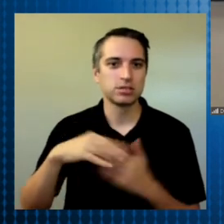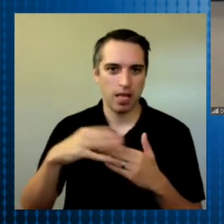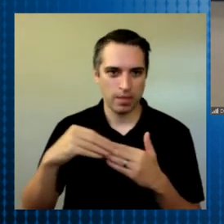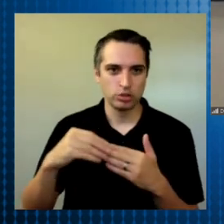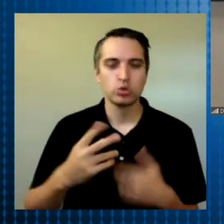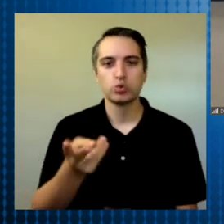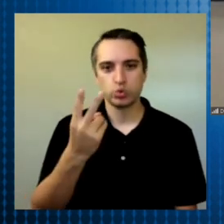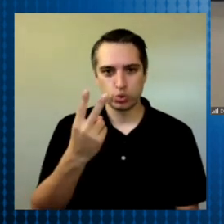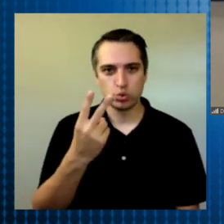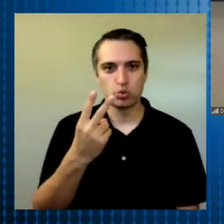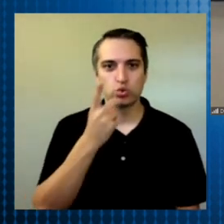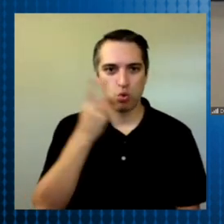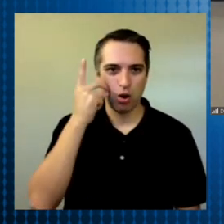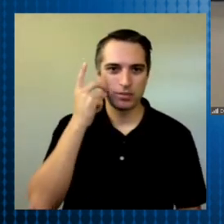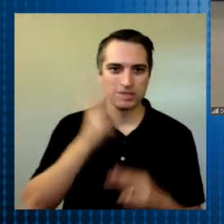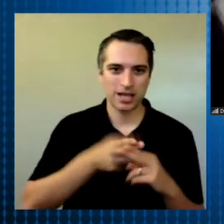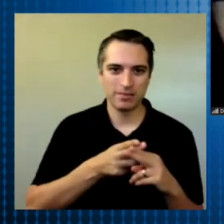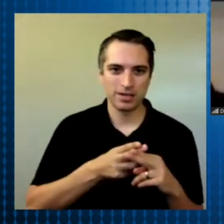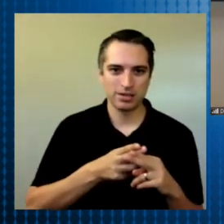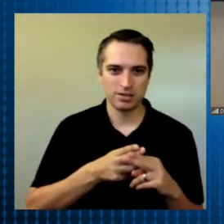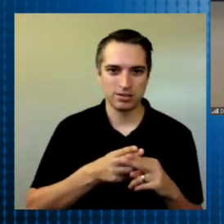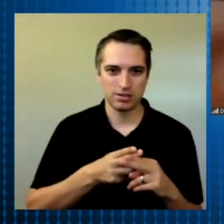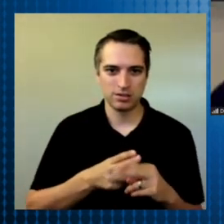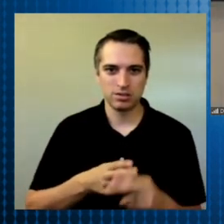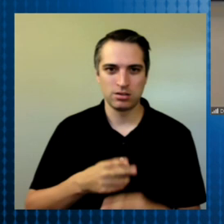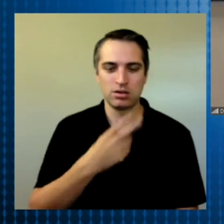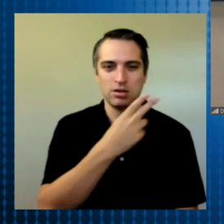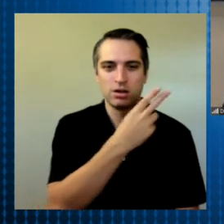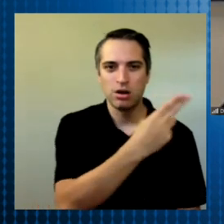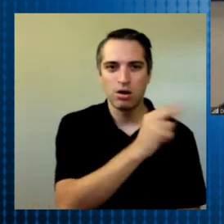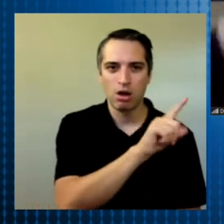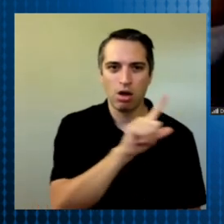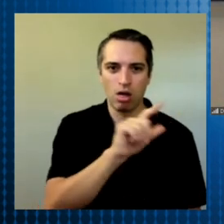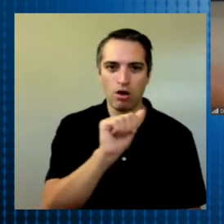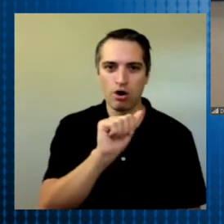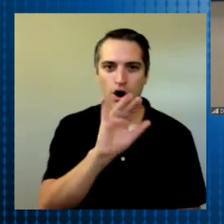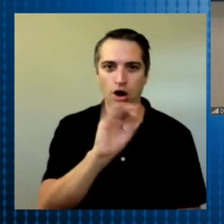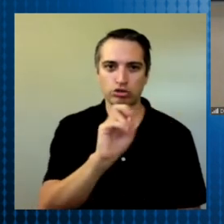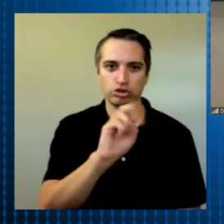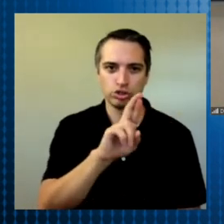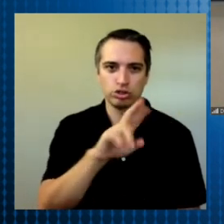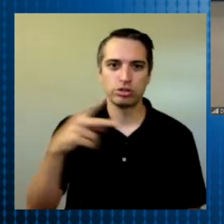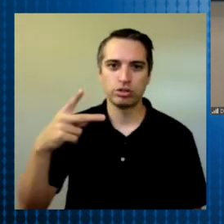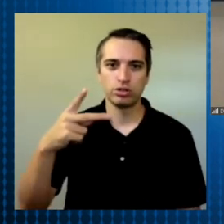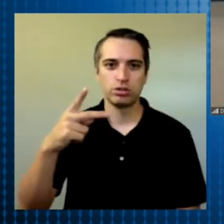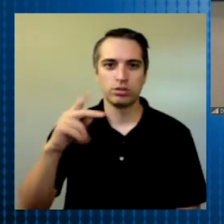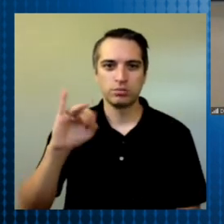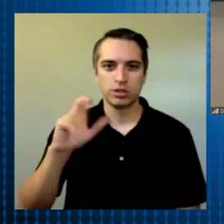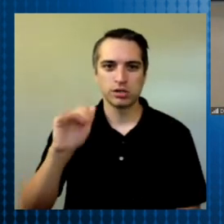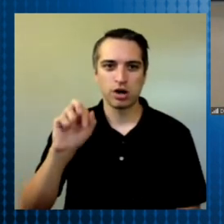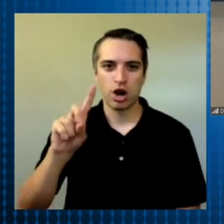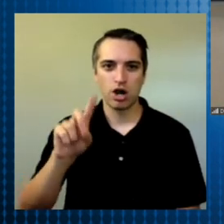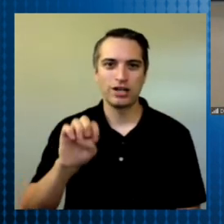there named Hall Archer Pickard East and Hall Archer Pickard West. And I've given a little bit of